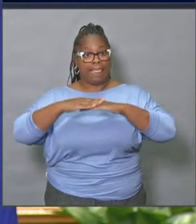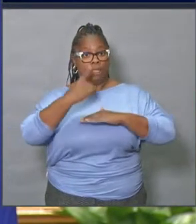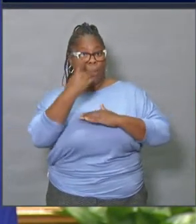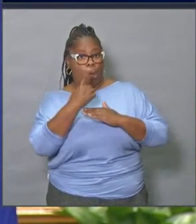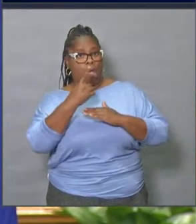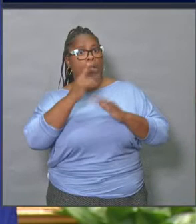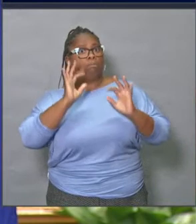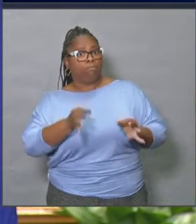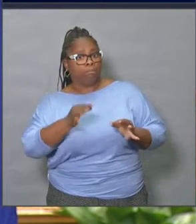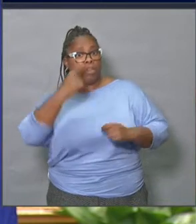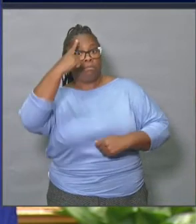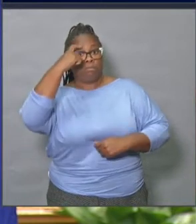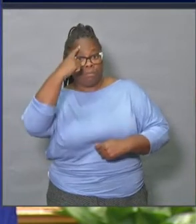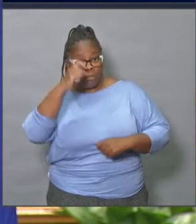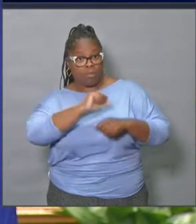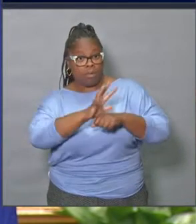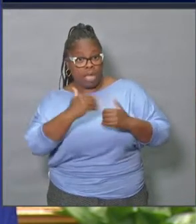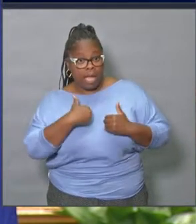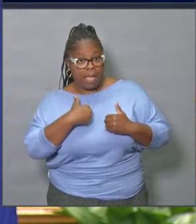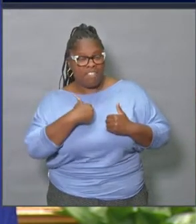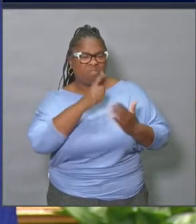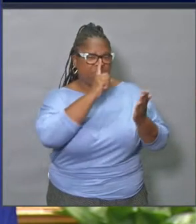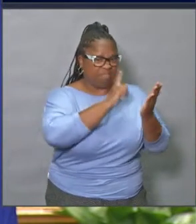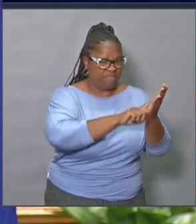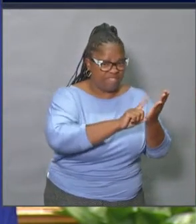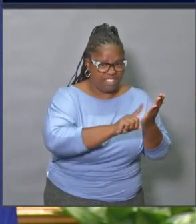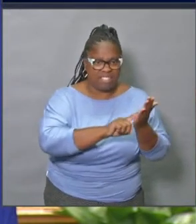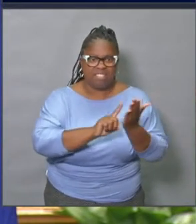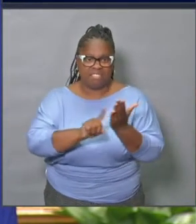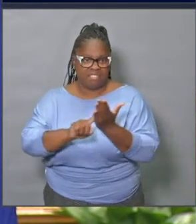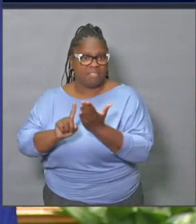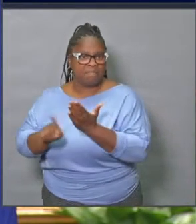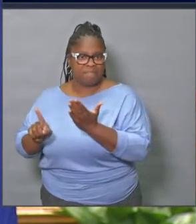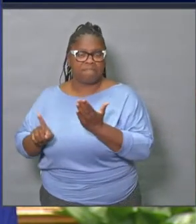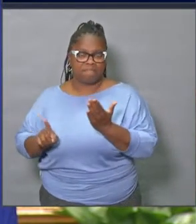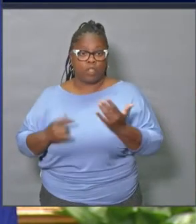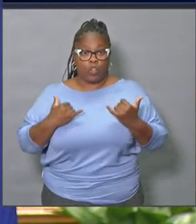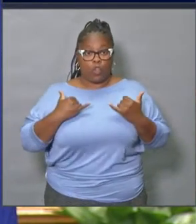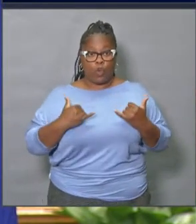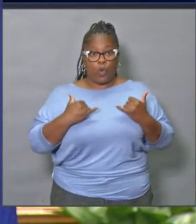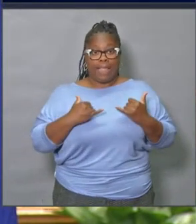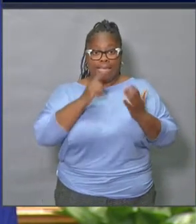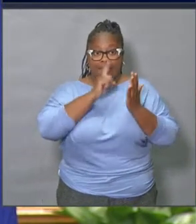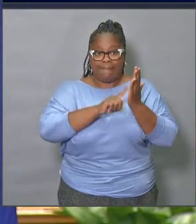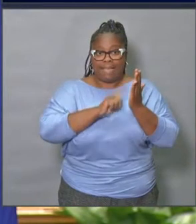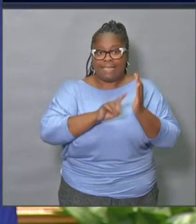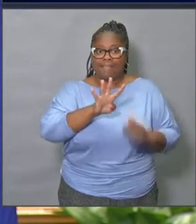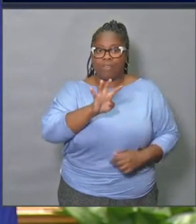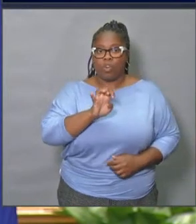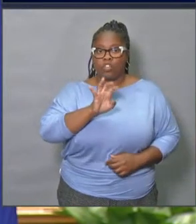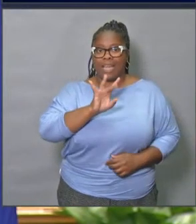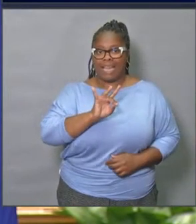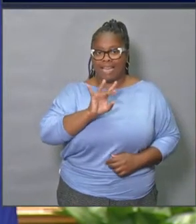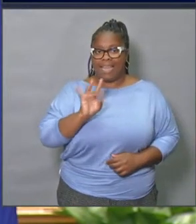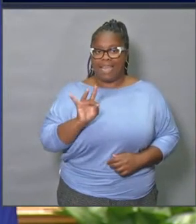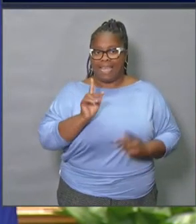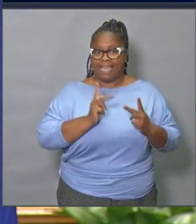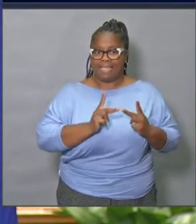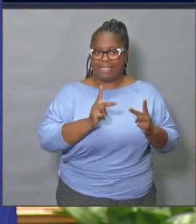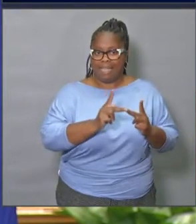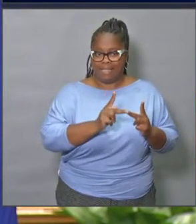suspect case of COVID-19. Of these, we're currently investigating at 488